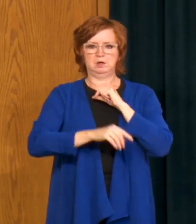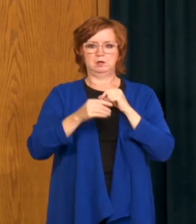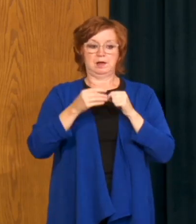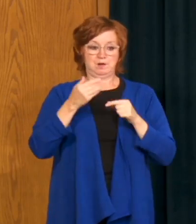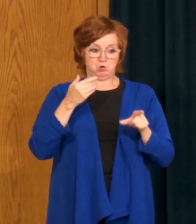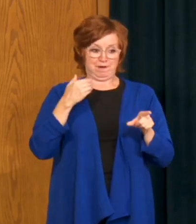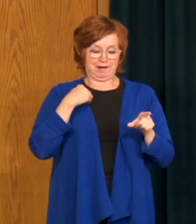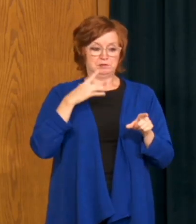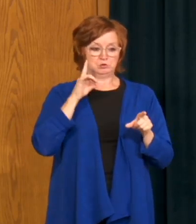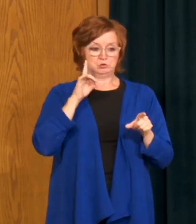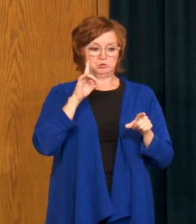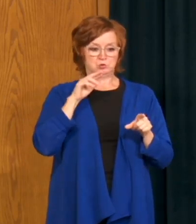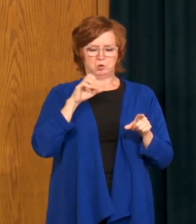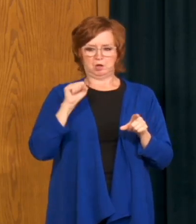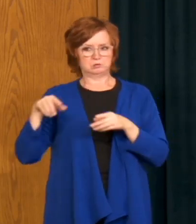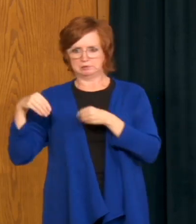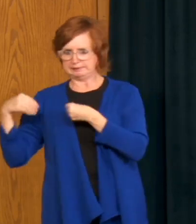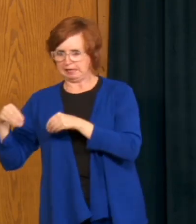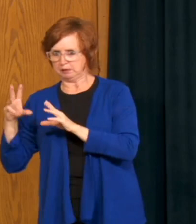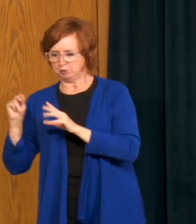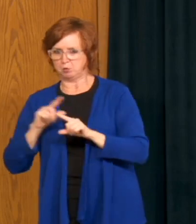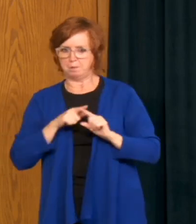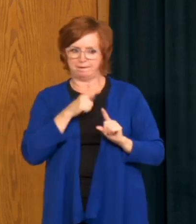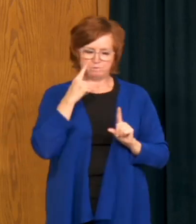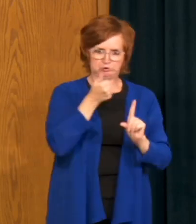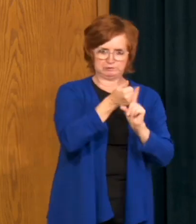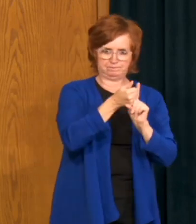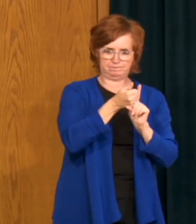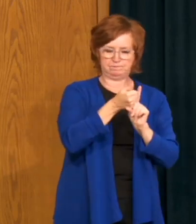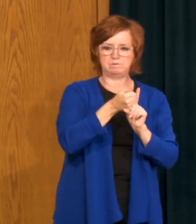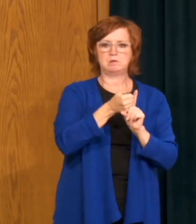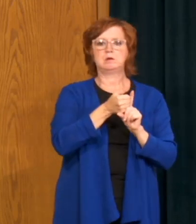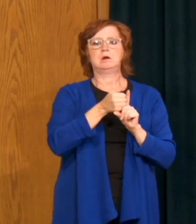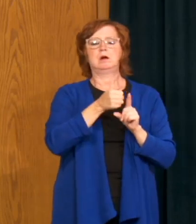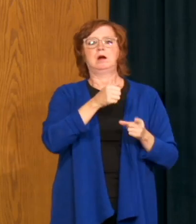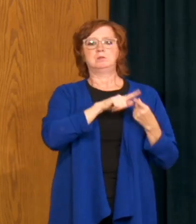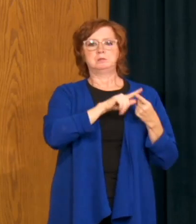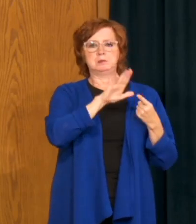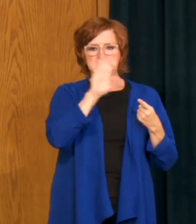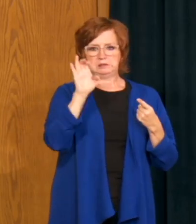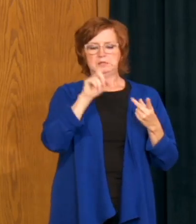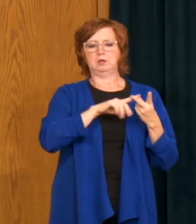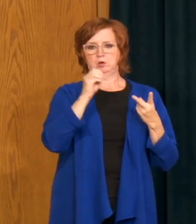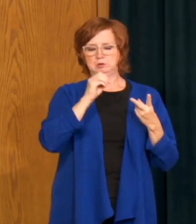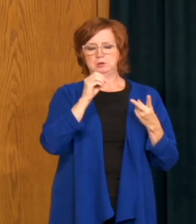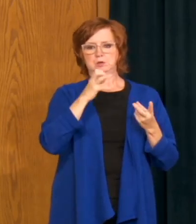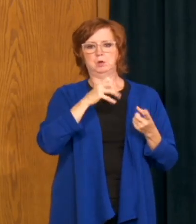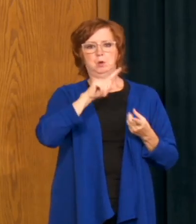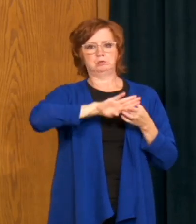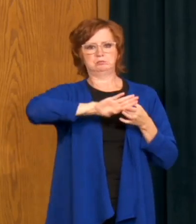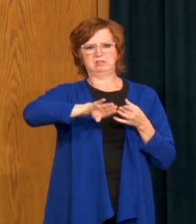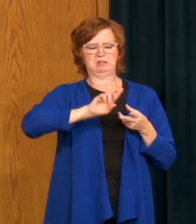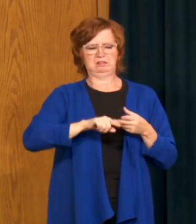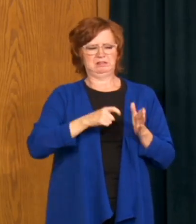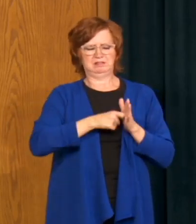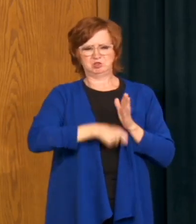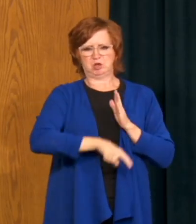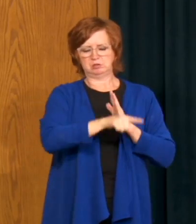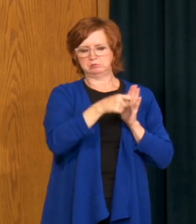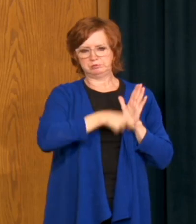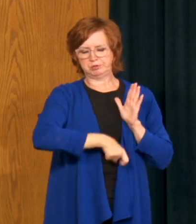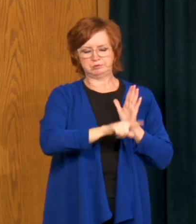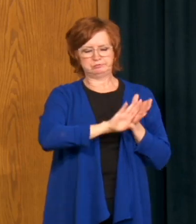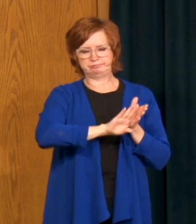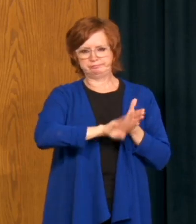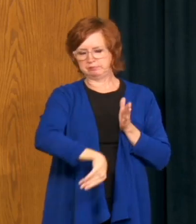for the question. So, we have to recognize that in Saskatchewan over the last, almost 2.5, 3 years now, we have made